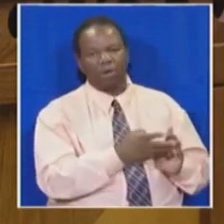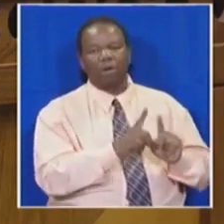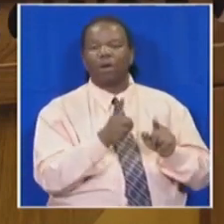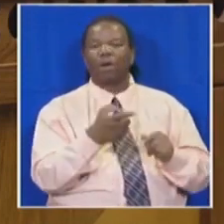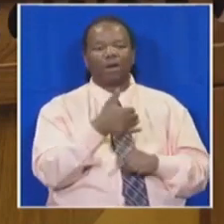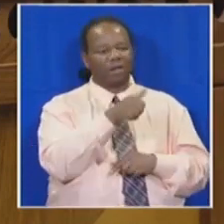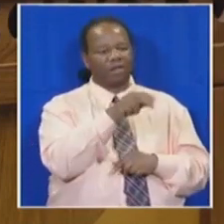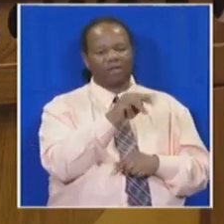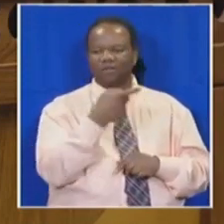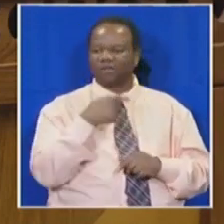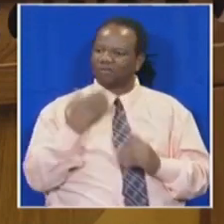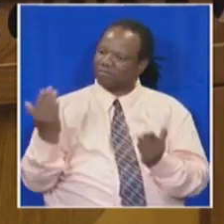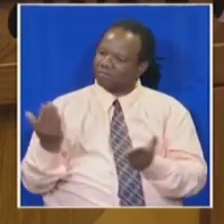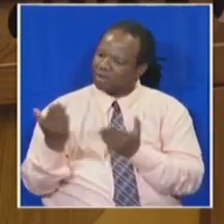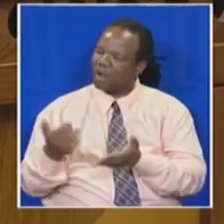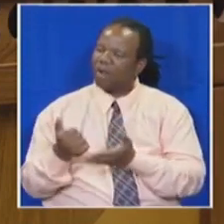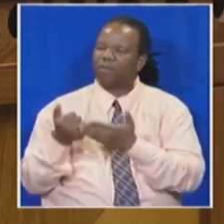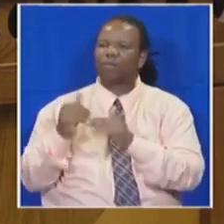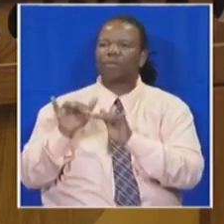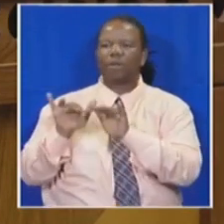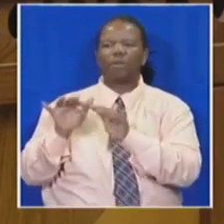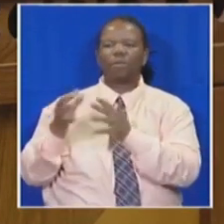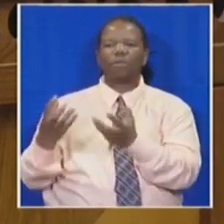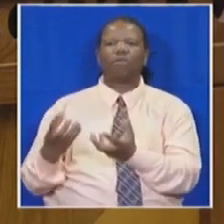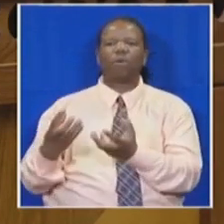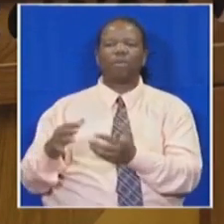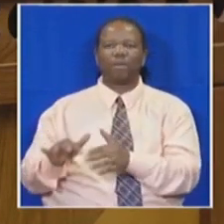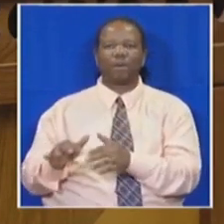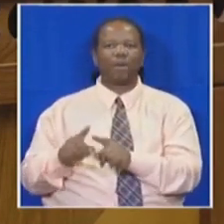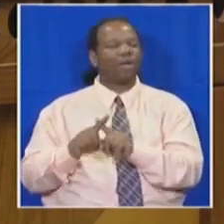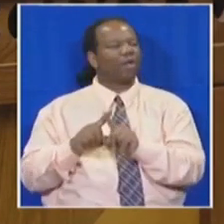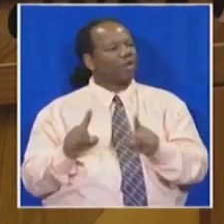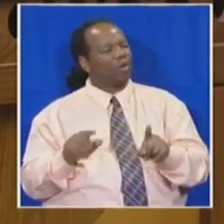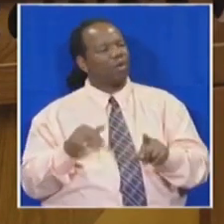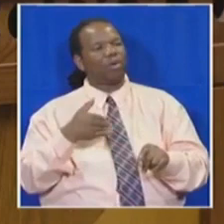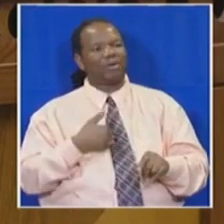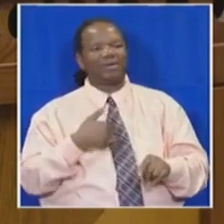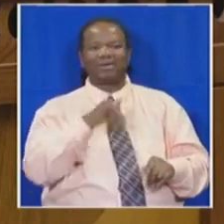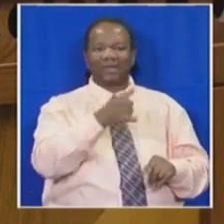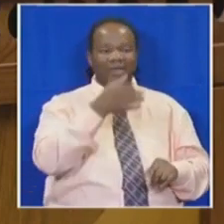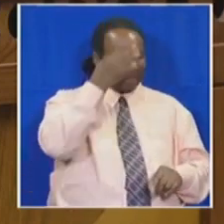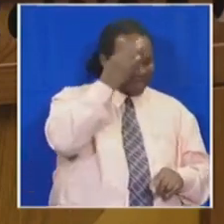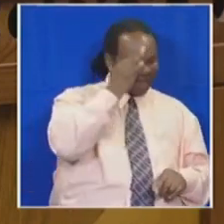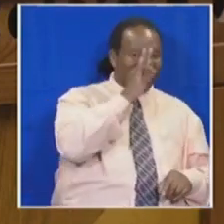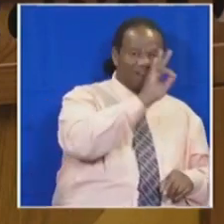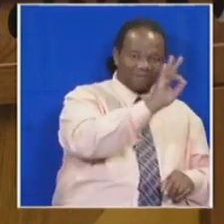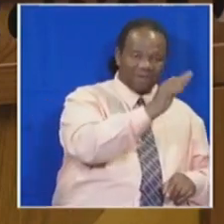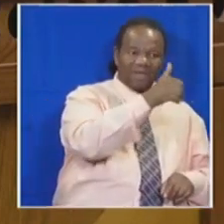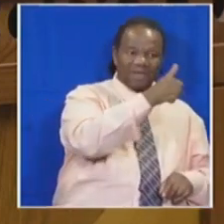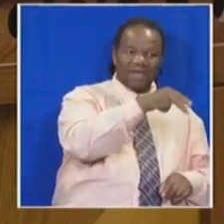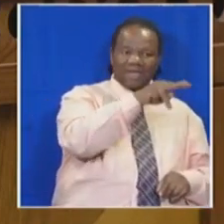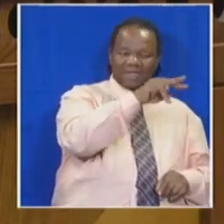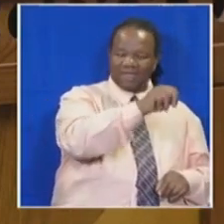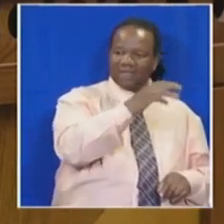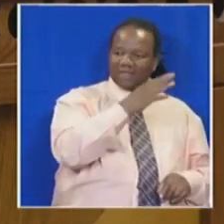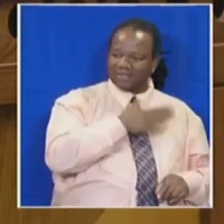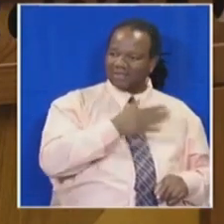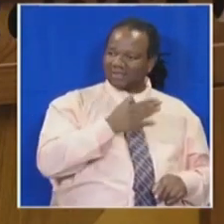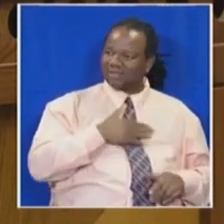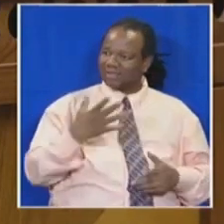poor. It is not on the side of the people. It is the state against the nation, the ANC against the